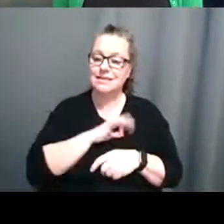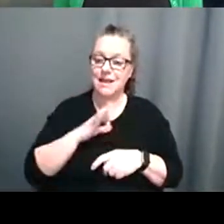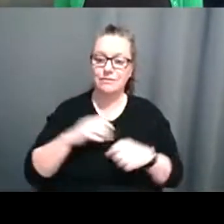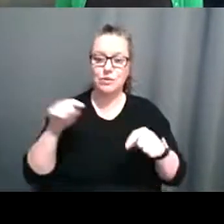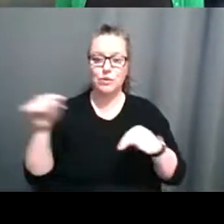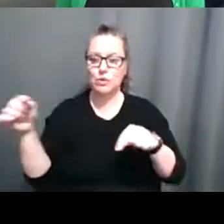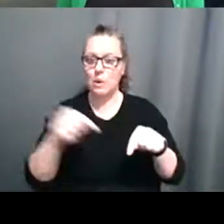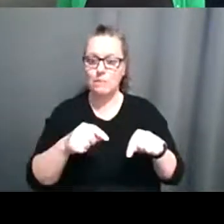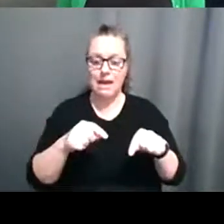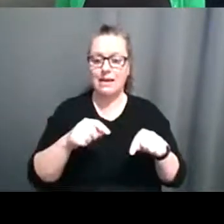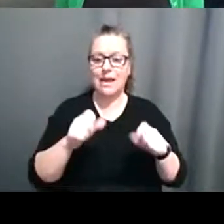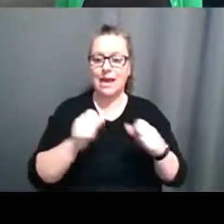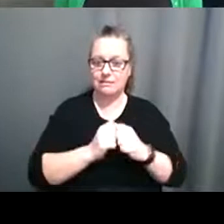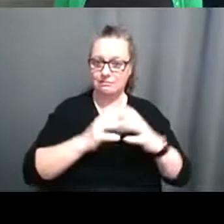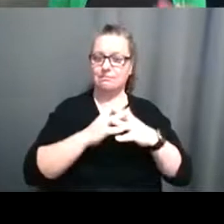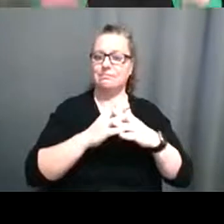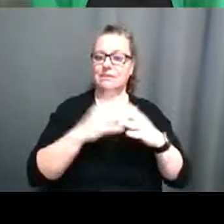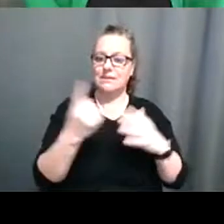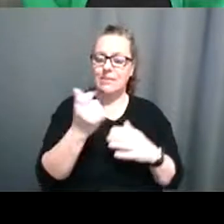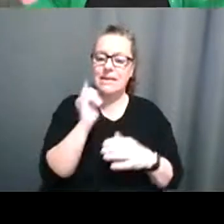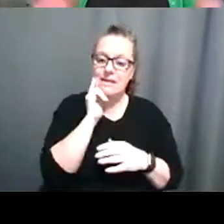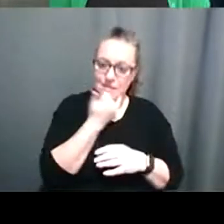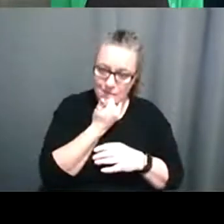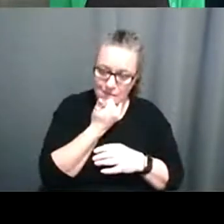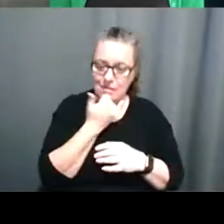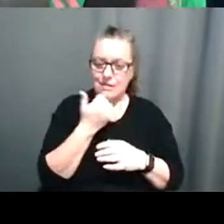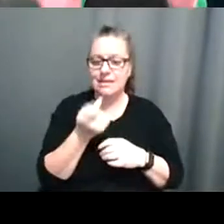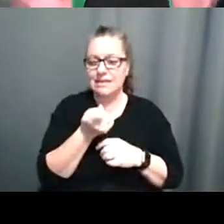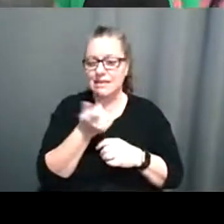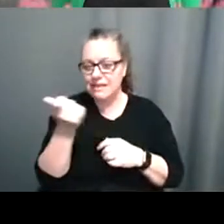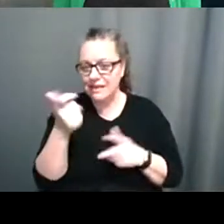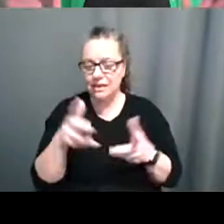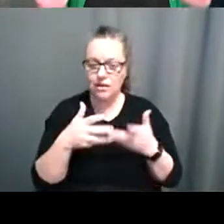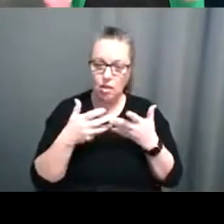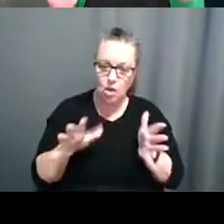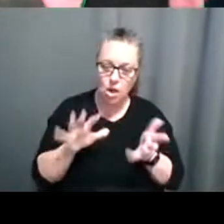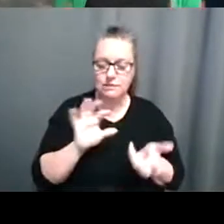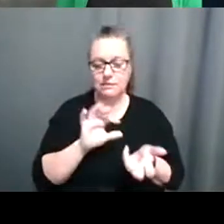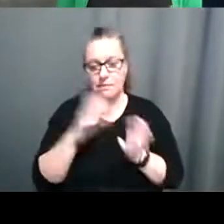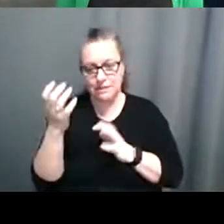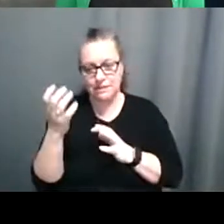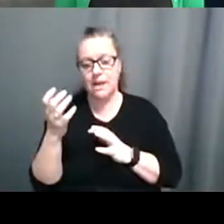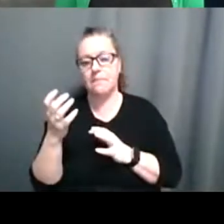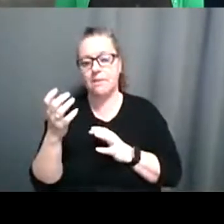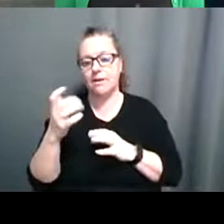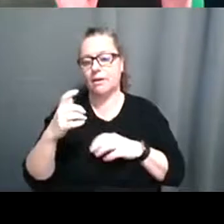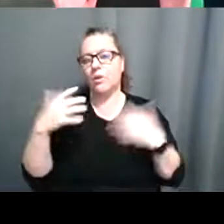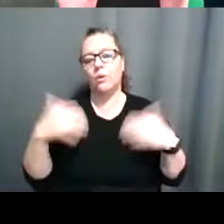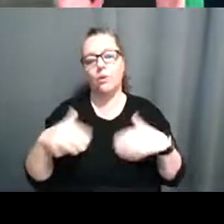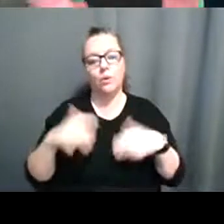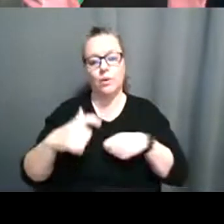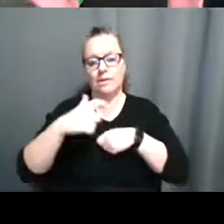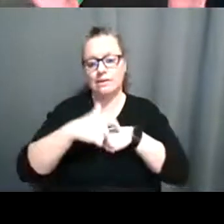that was accidentally deleted, got lost, somehow messed up. It will be a time saver,